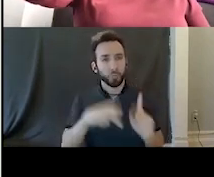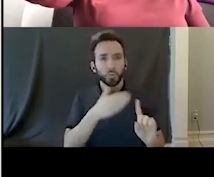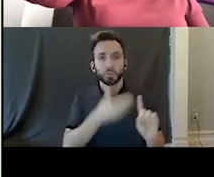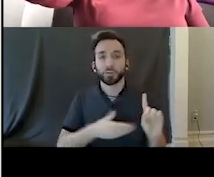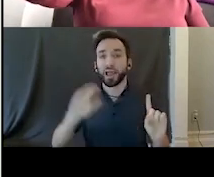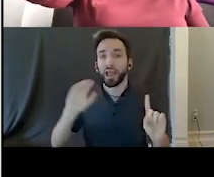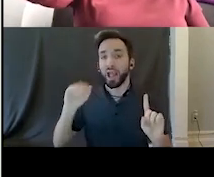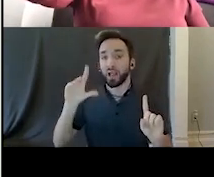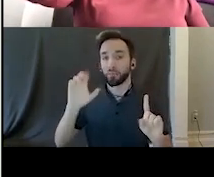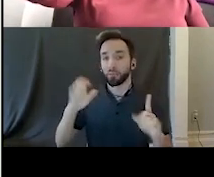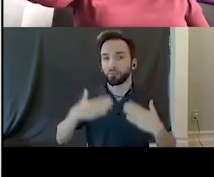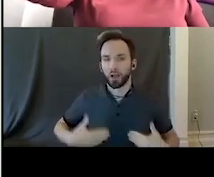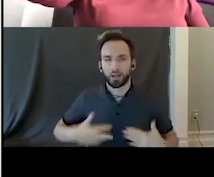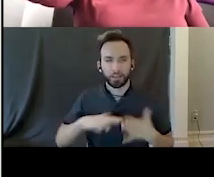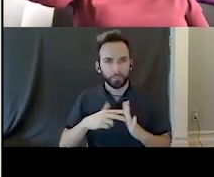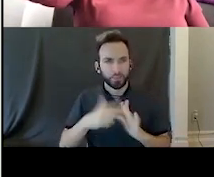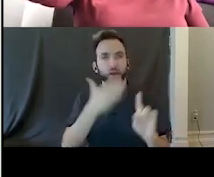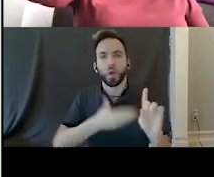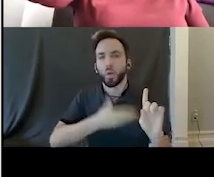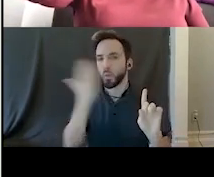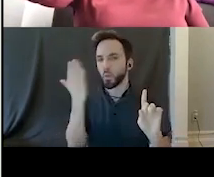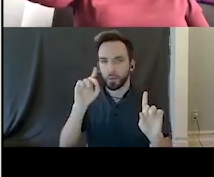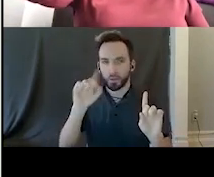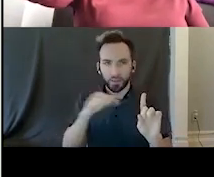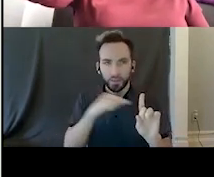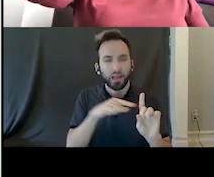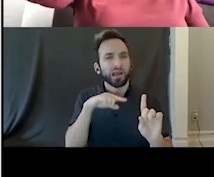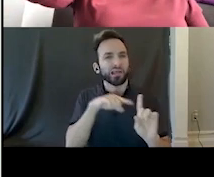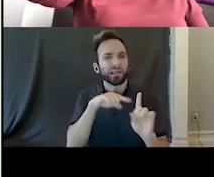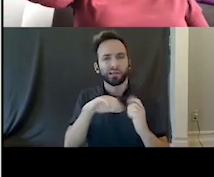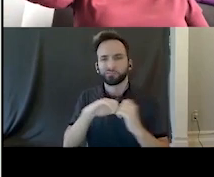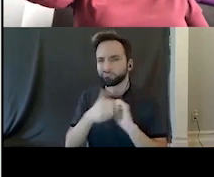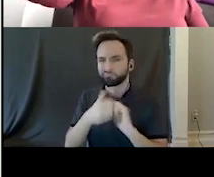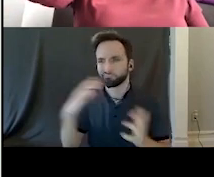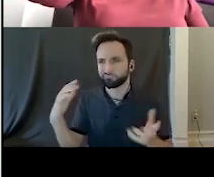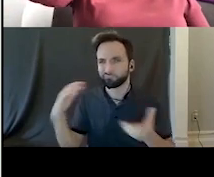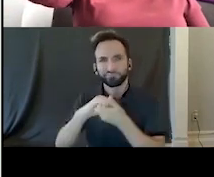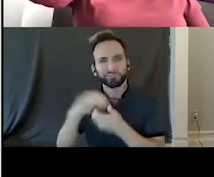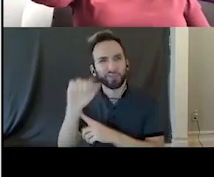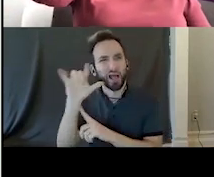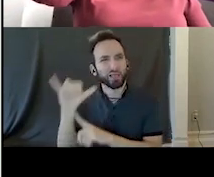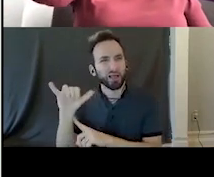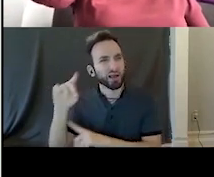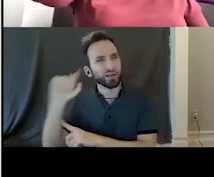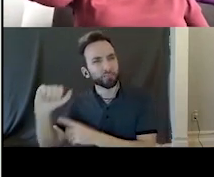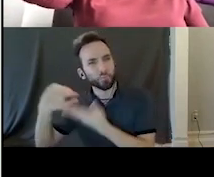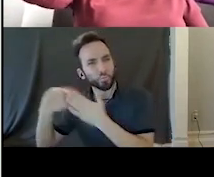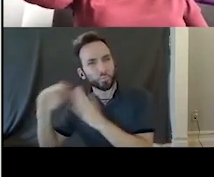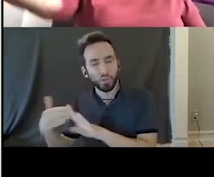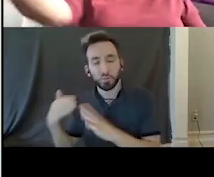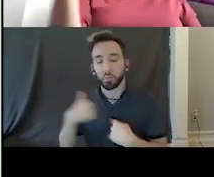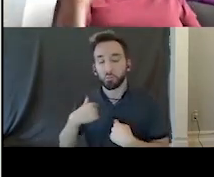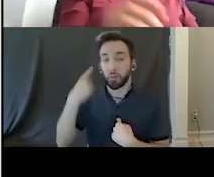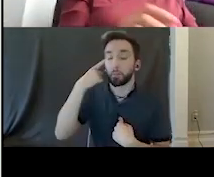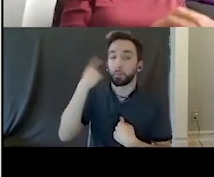disability. When it comes to able-bodied students, how can they become allies? And to make us think, I gave examples of